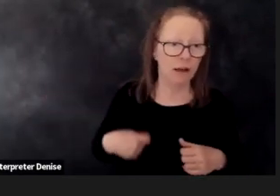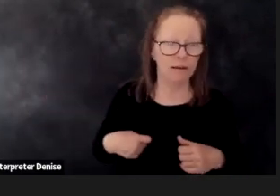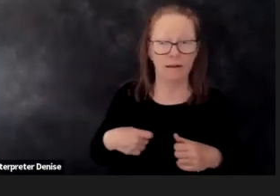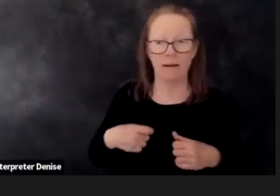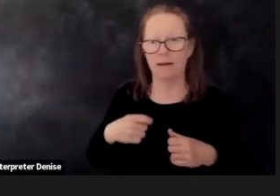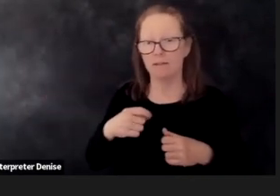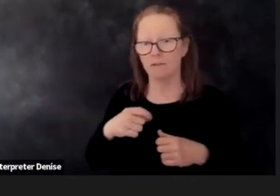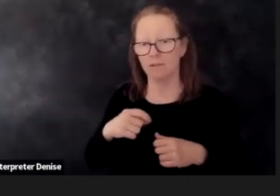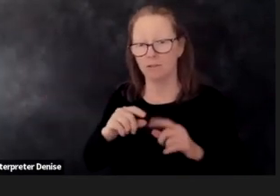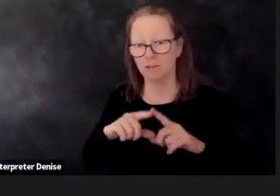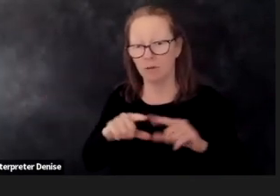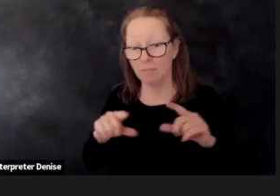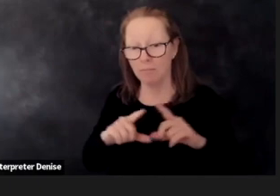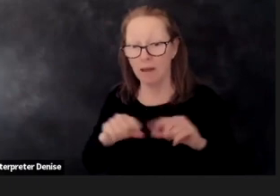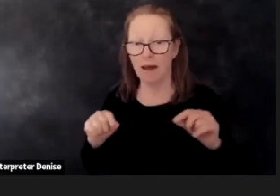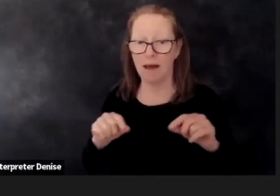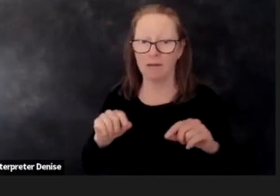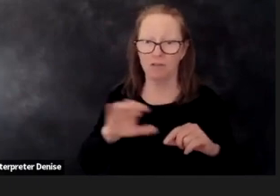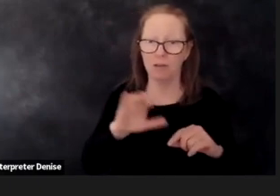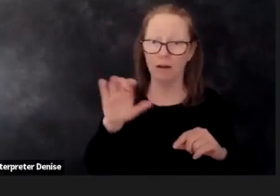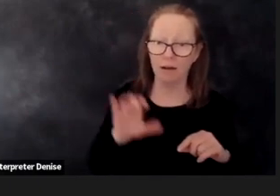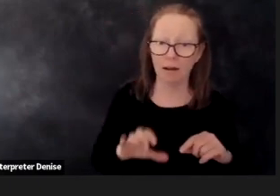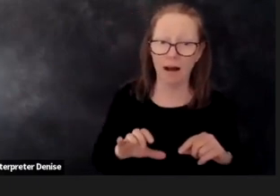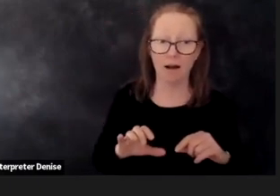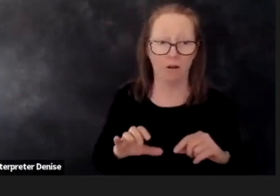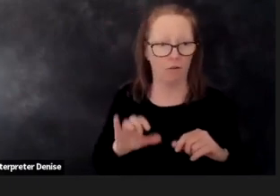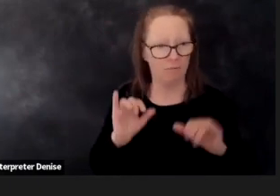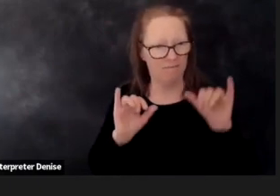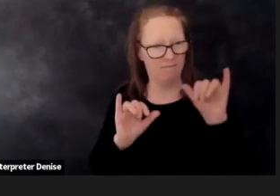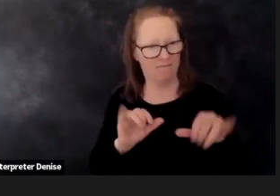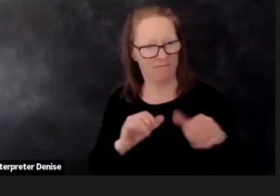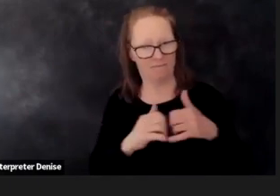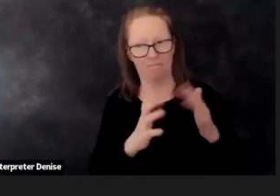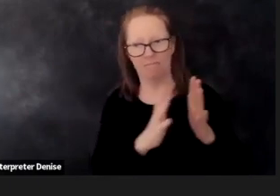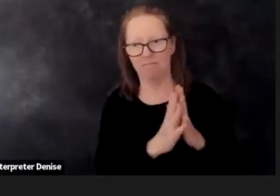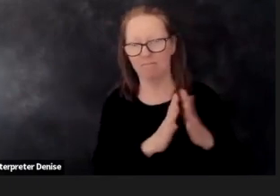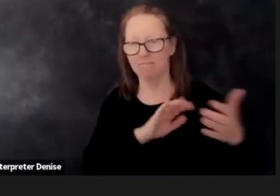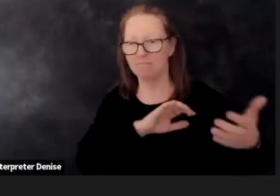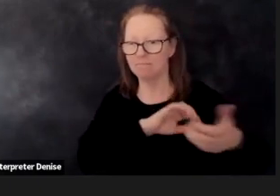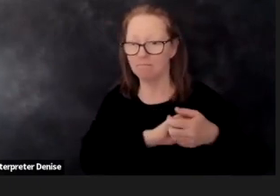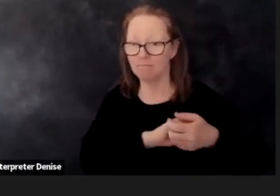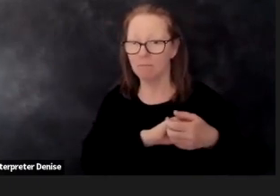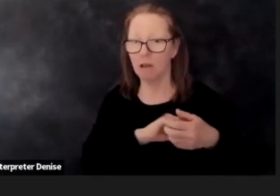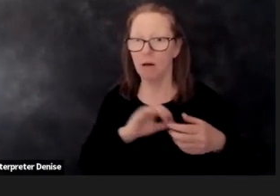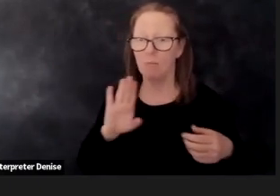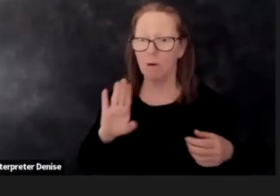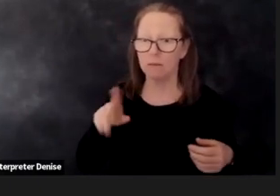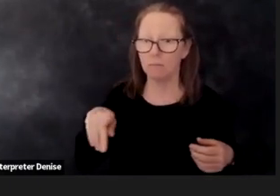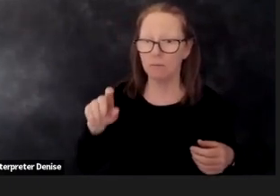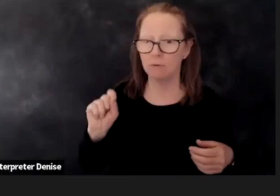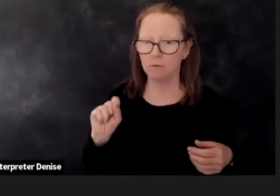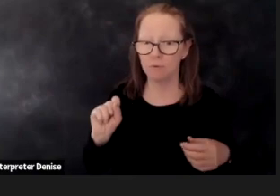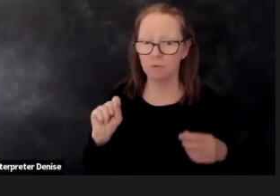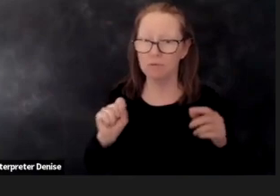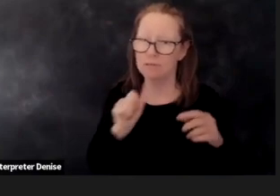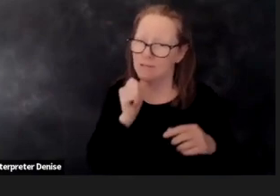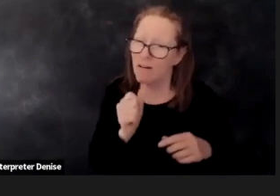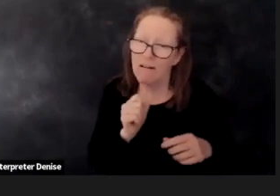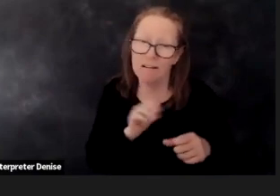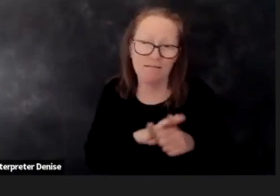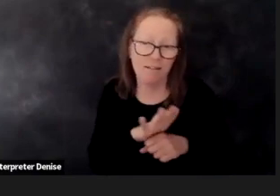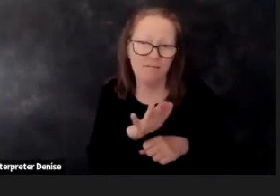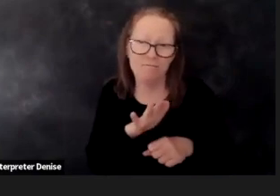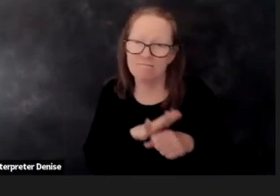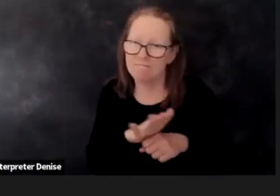we want to infiltrate something like working with the Boston Public Schools, since we don't have enough of a music program. And most of the times we're